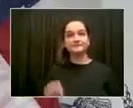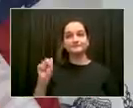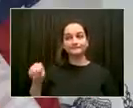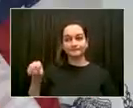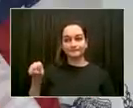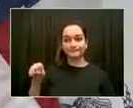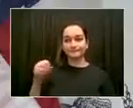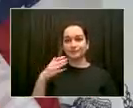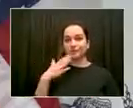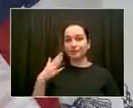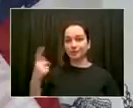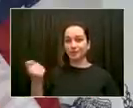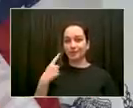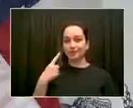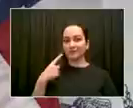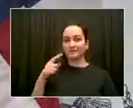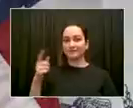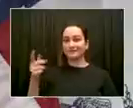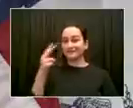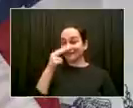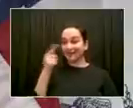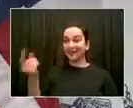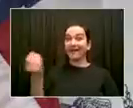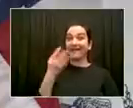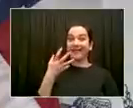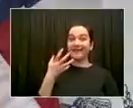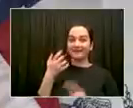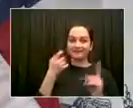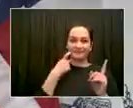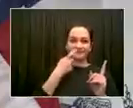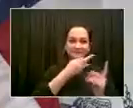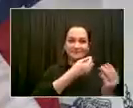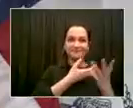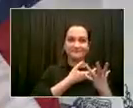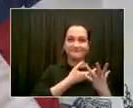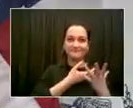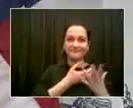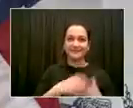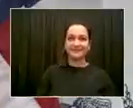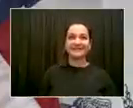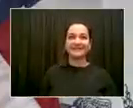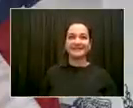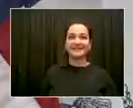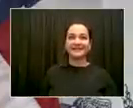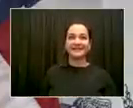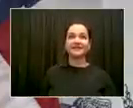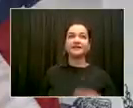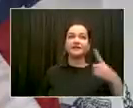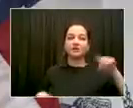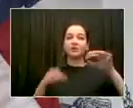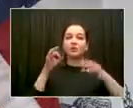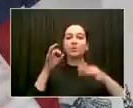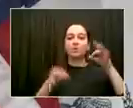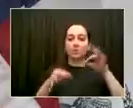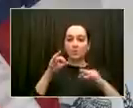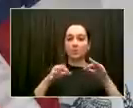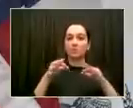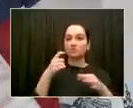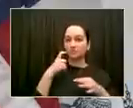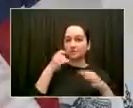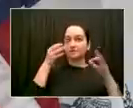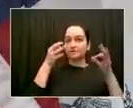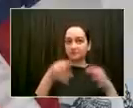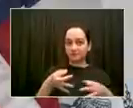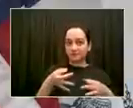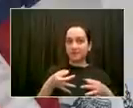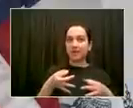said, we're ready to release. Can we confirm that everything has been adjudicated and we can release? And the court wanted us to hold while they gave